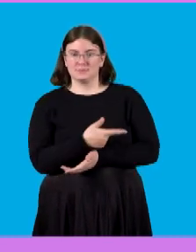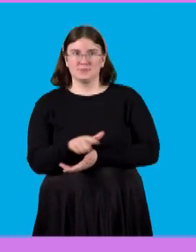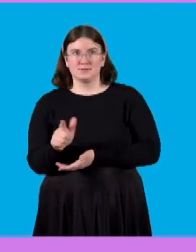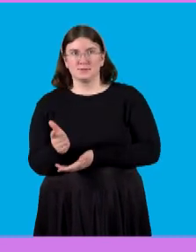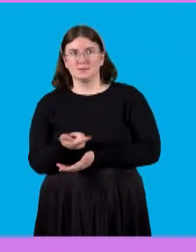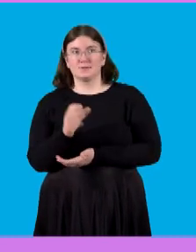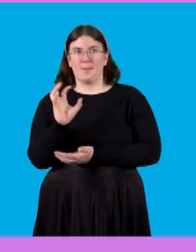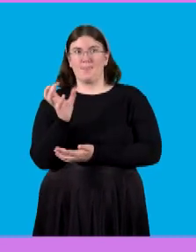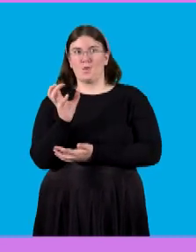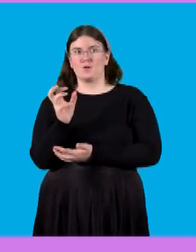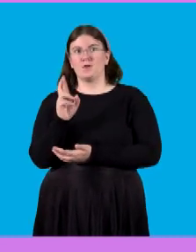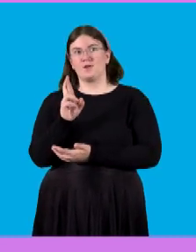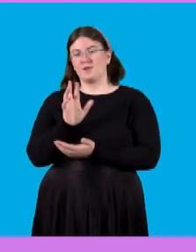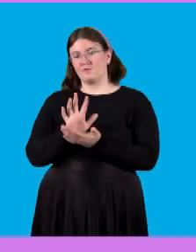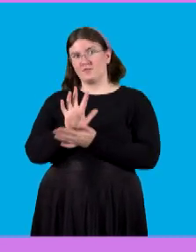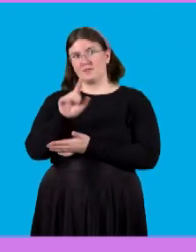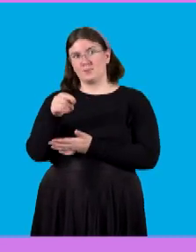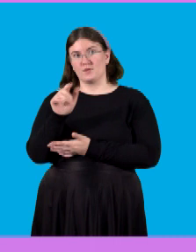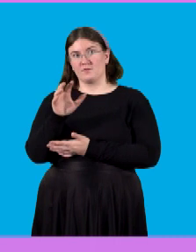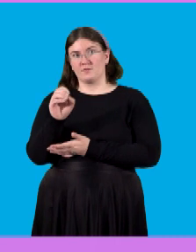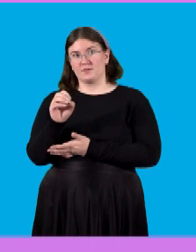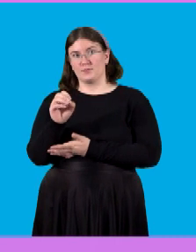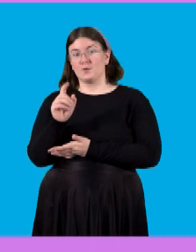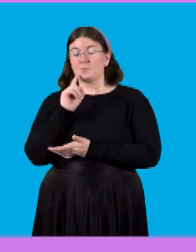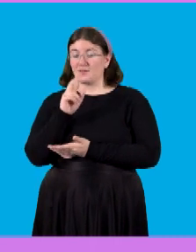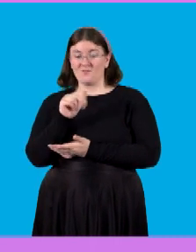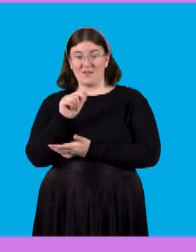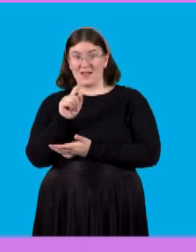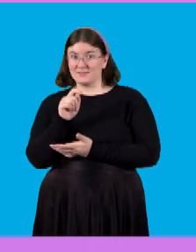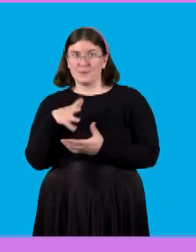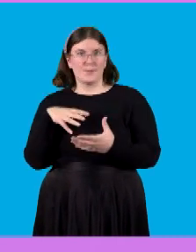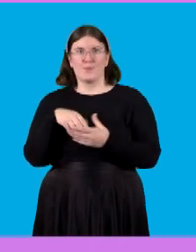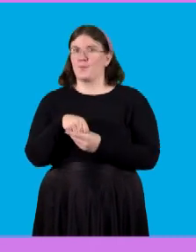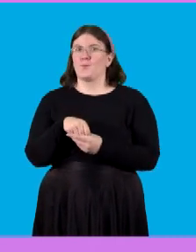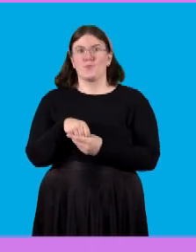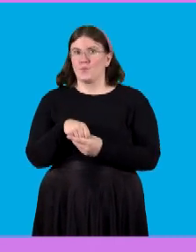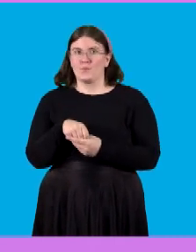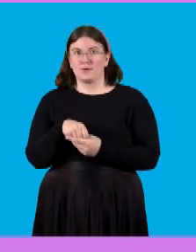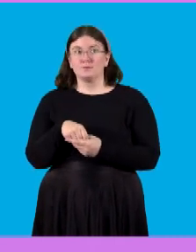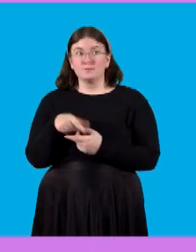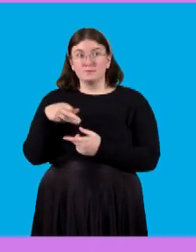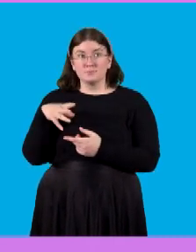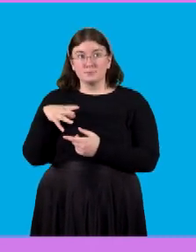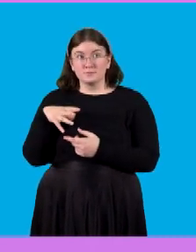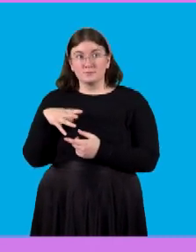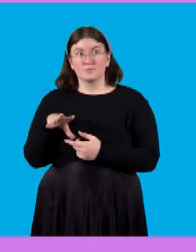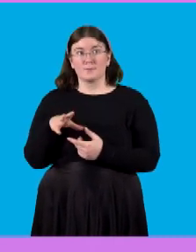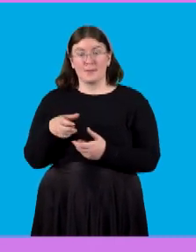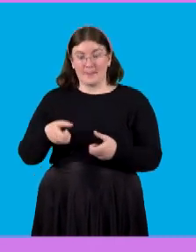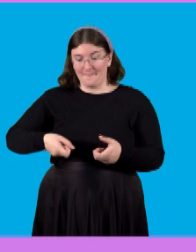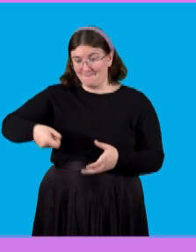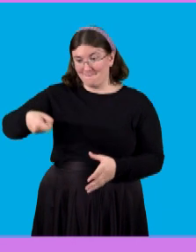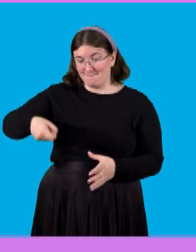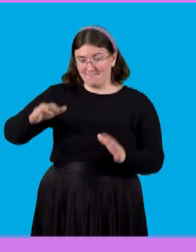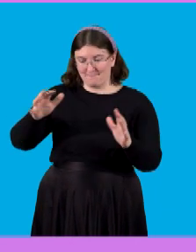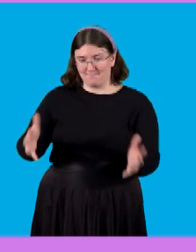bucket of tennis balls containing 150 balls per bucket. Furthermore, Mr. De Beer receives a